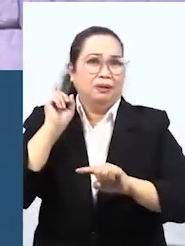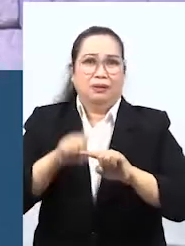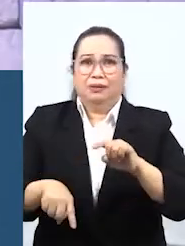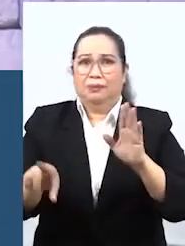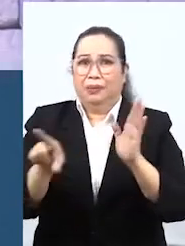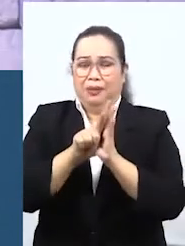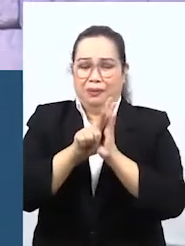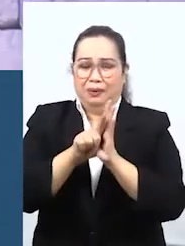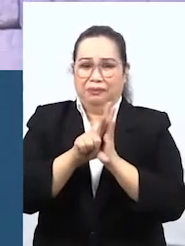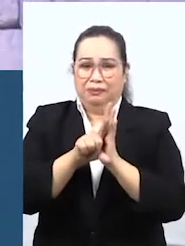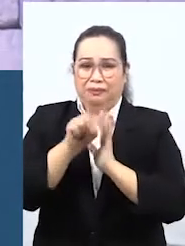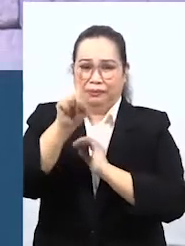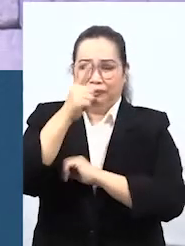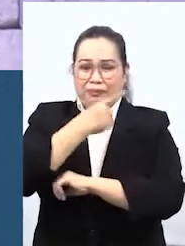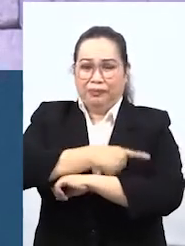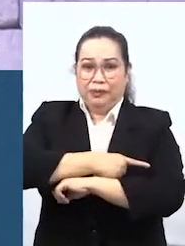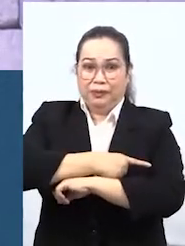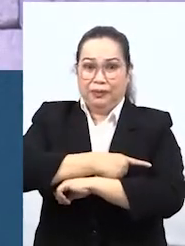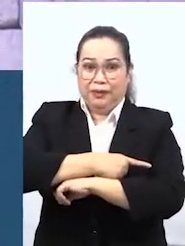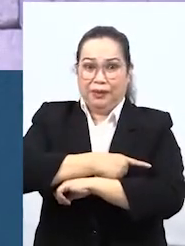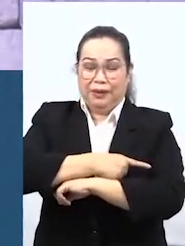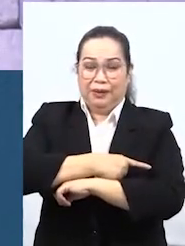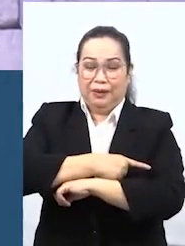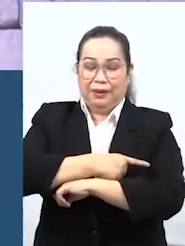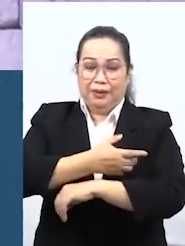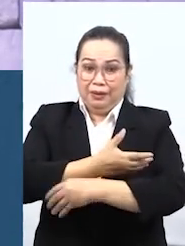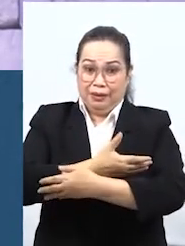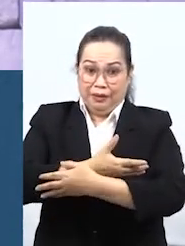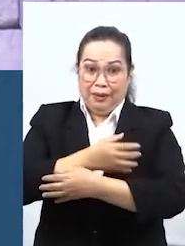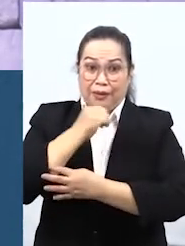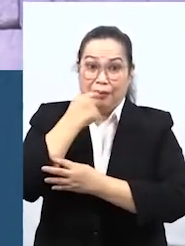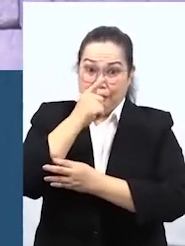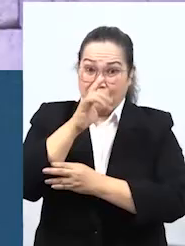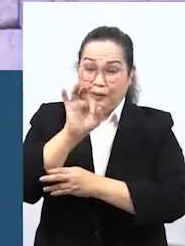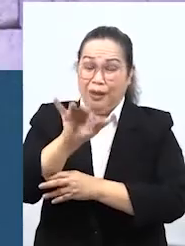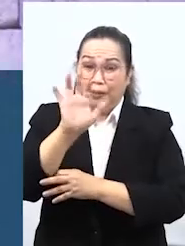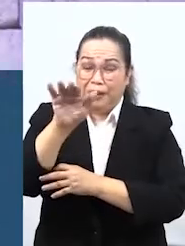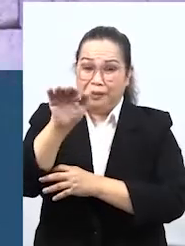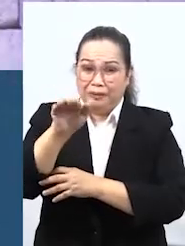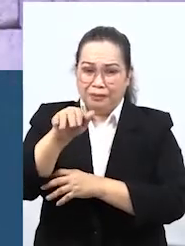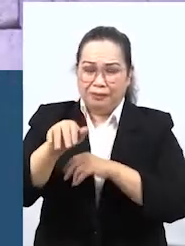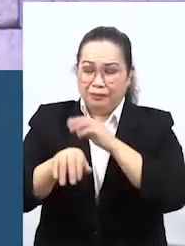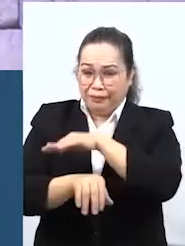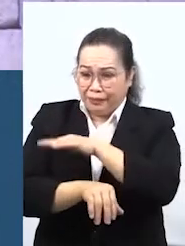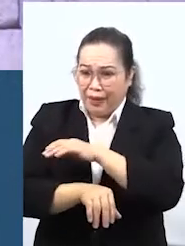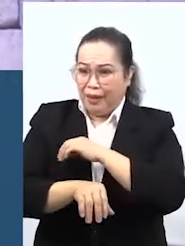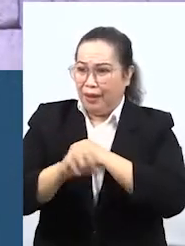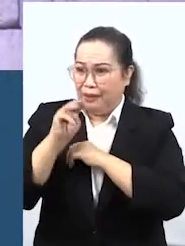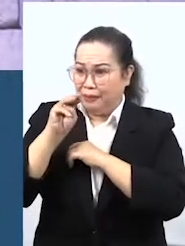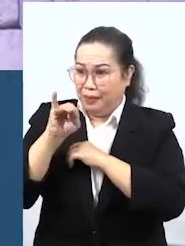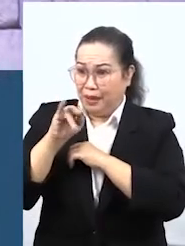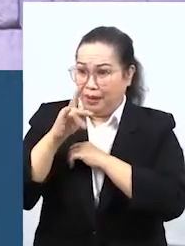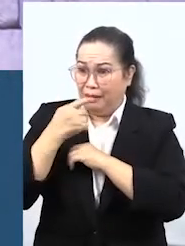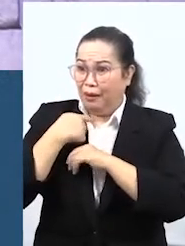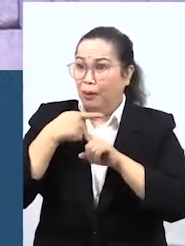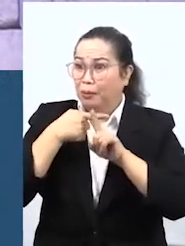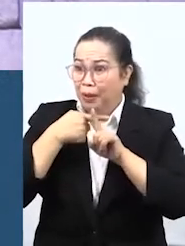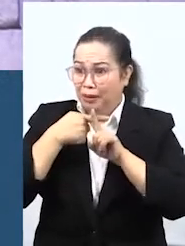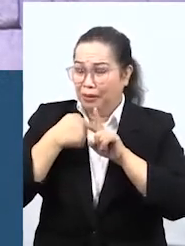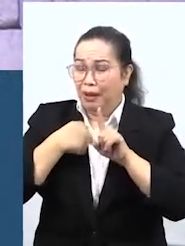one day my my wife woke me up in the middle of the night and said Mike positive ako